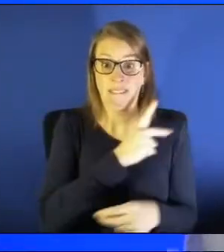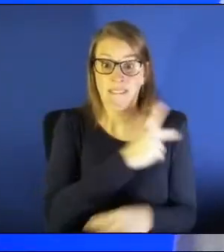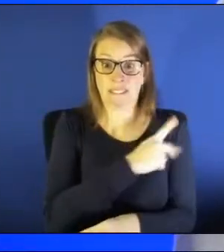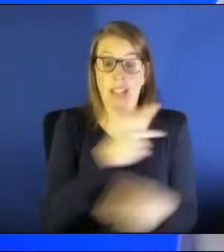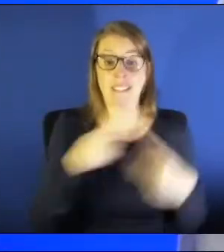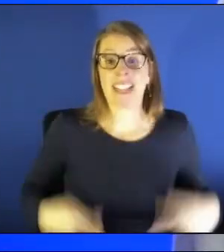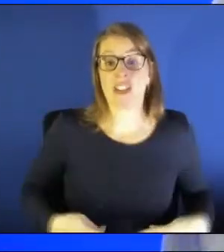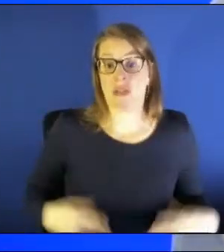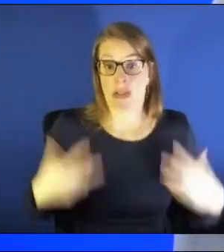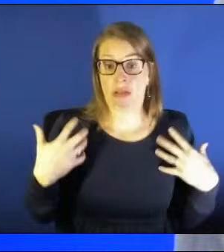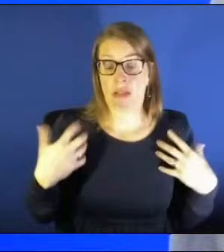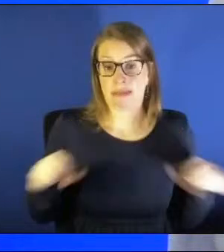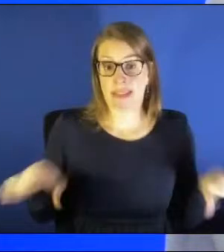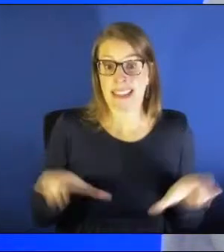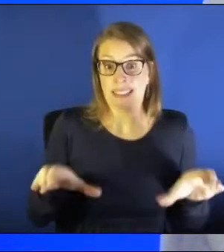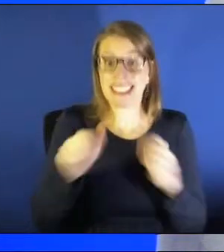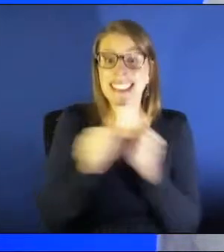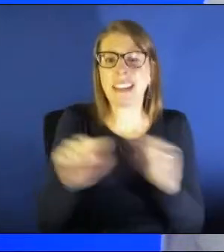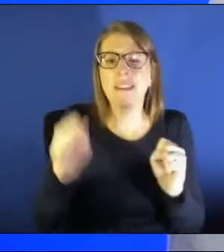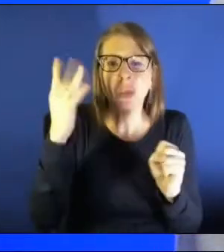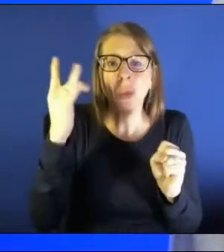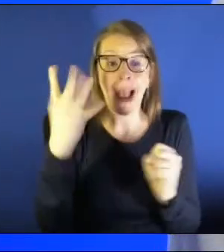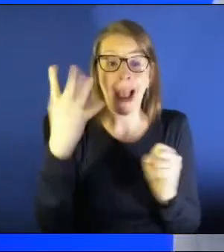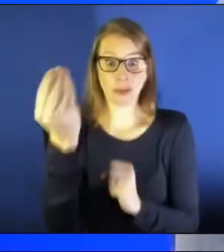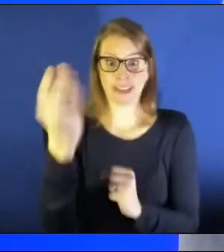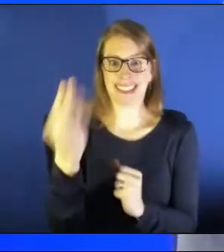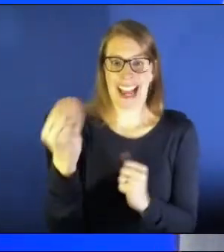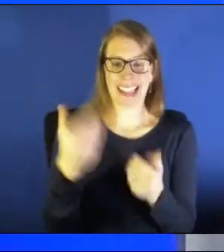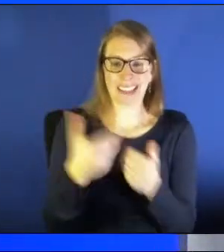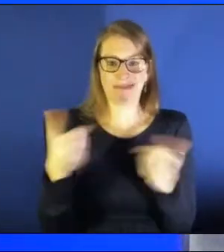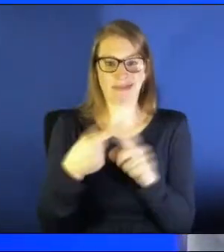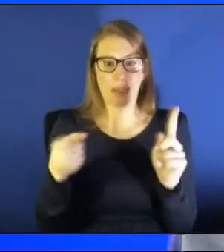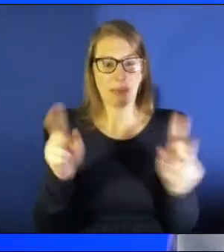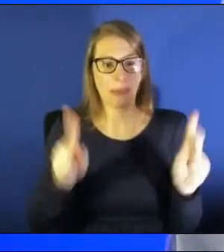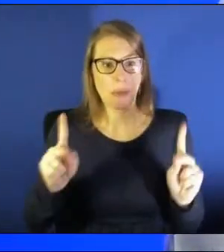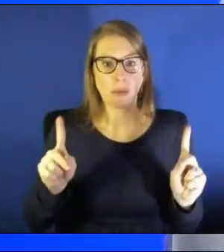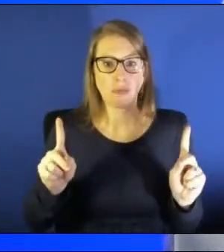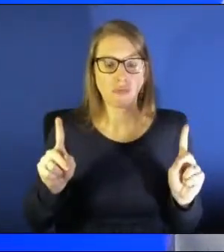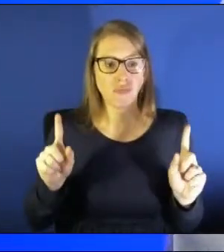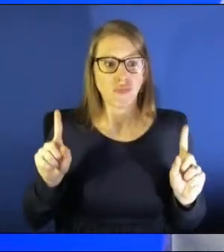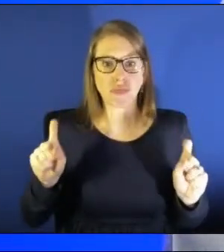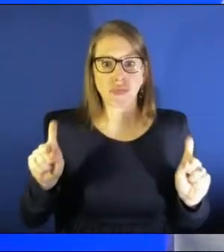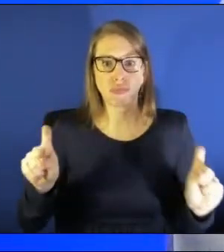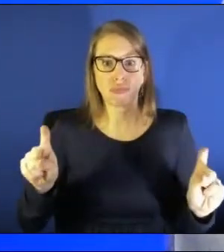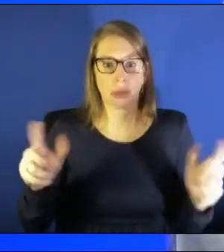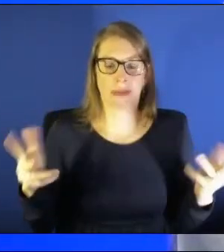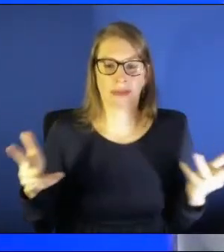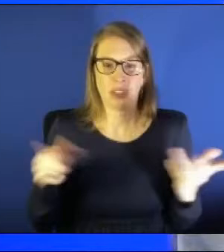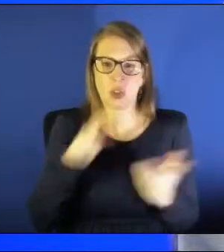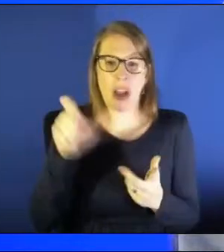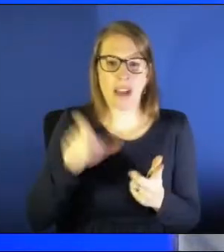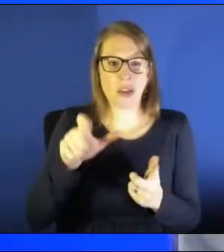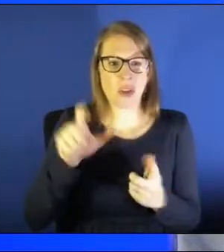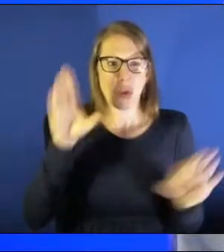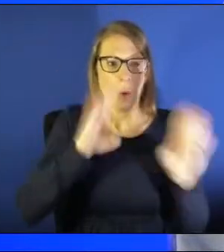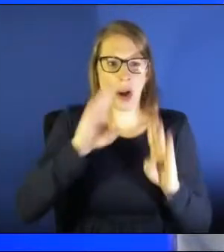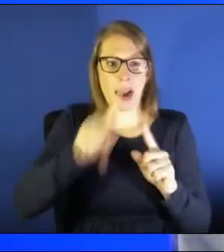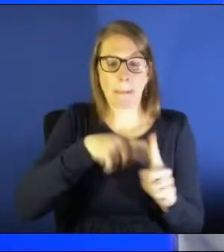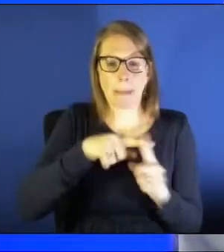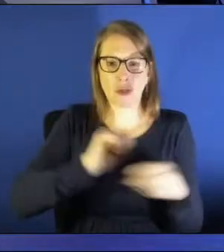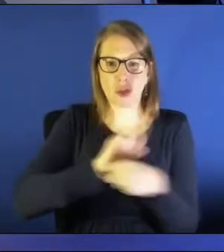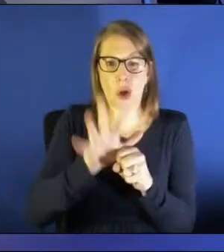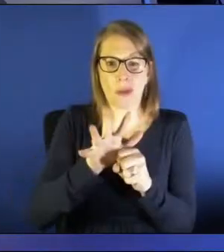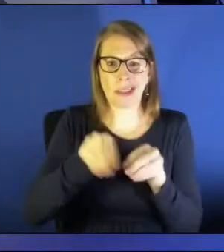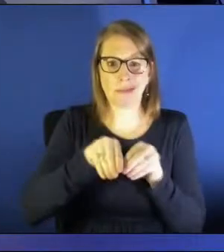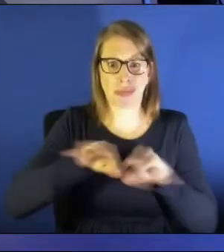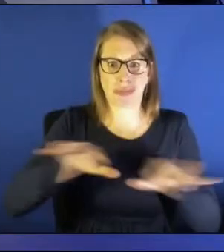because they can go outside and be separate from people and not have to worry so much about COVID transmission that way. So I've been